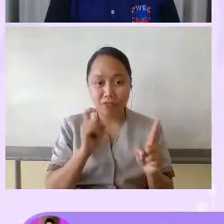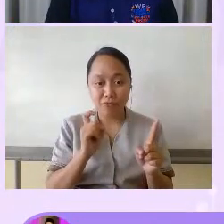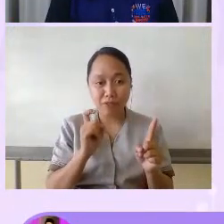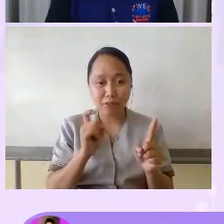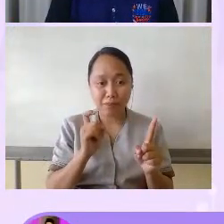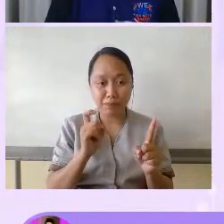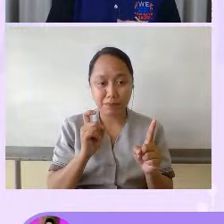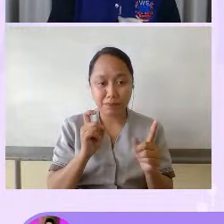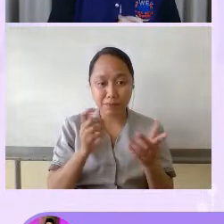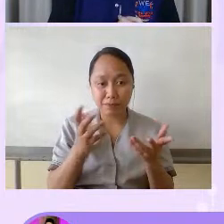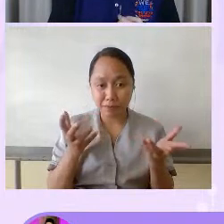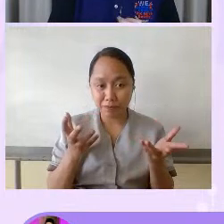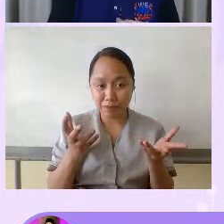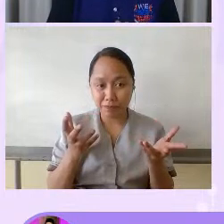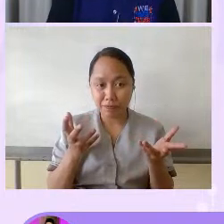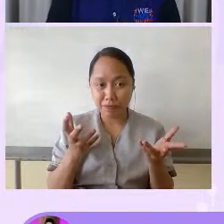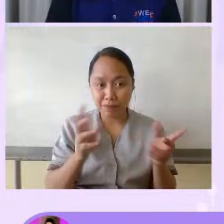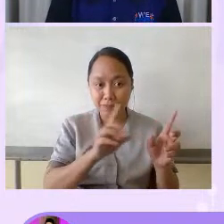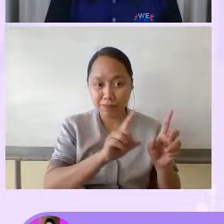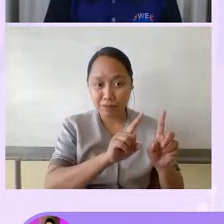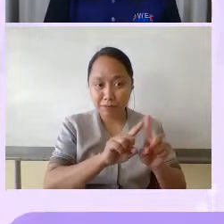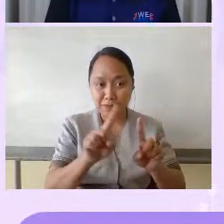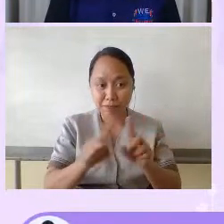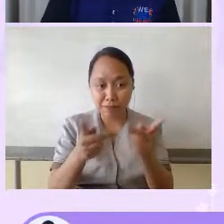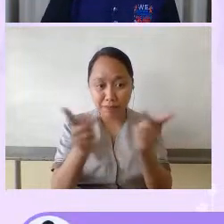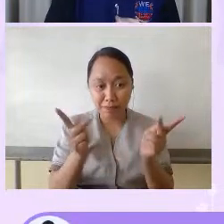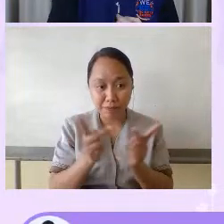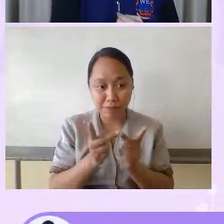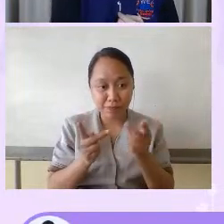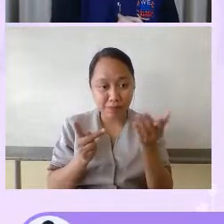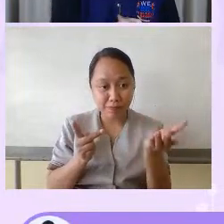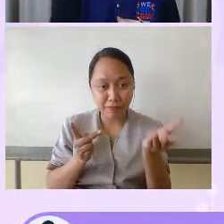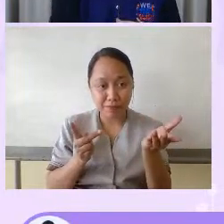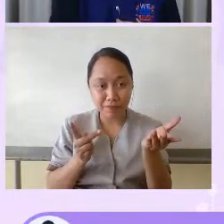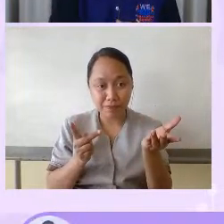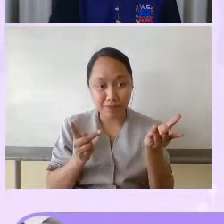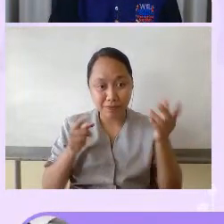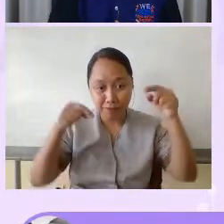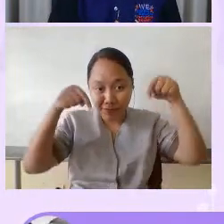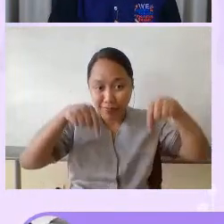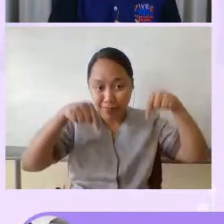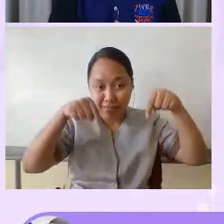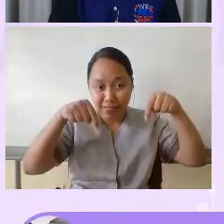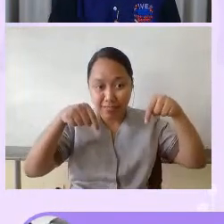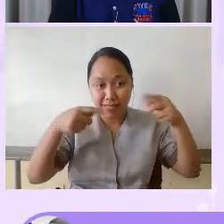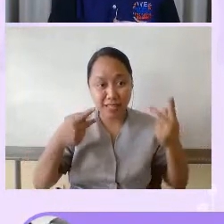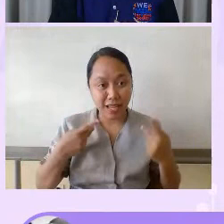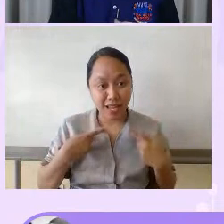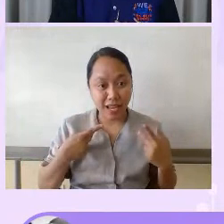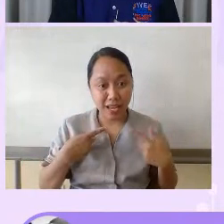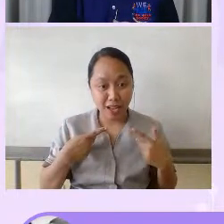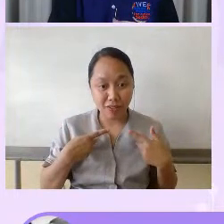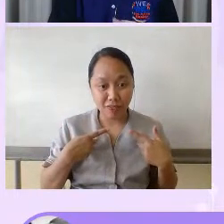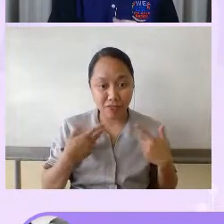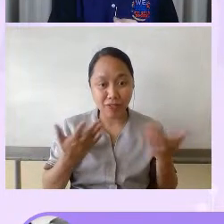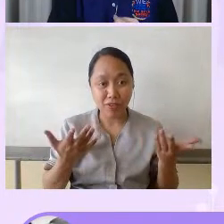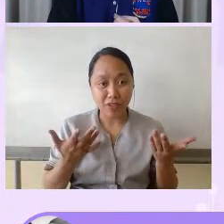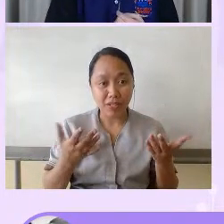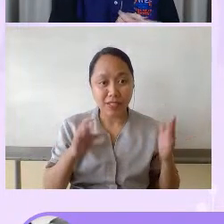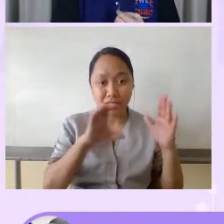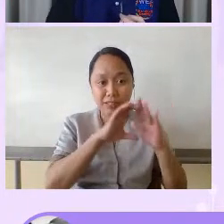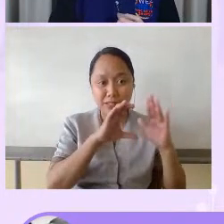PSDBM, WAD. Hello, Sir Eric V. Ibarola. Mayroon din po tayo from City Prosecution ng